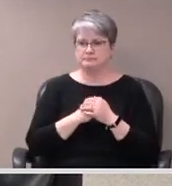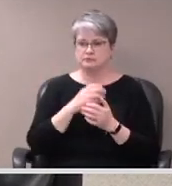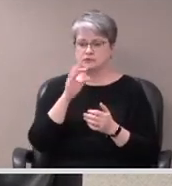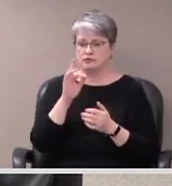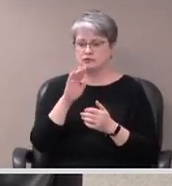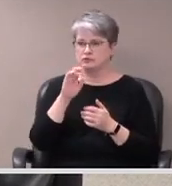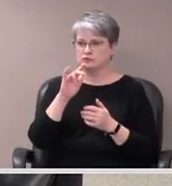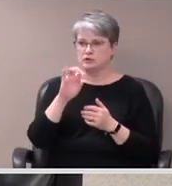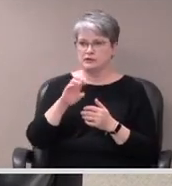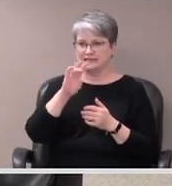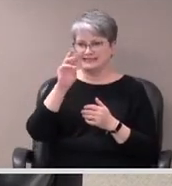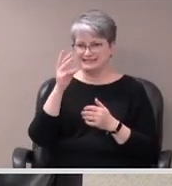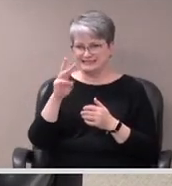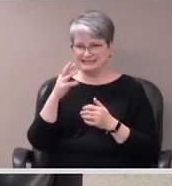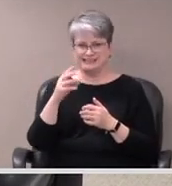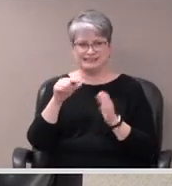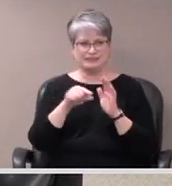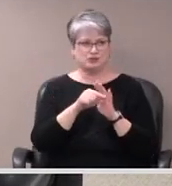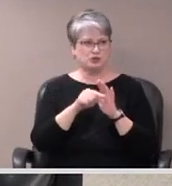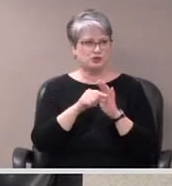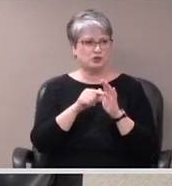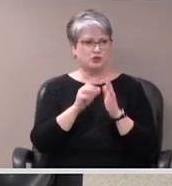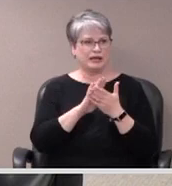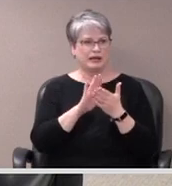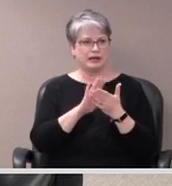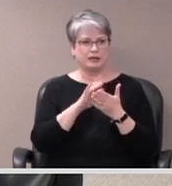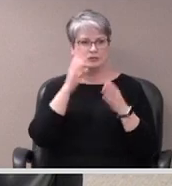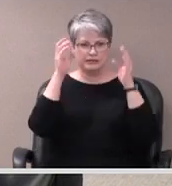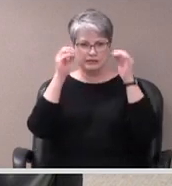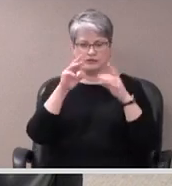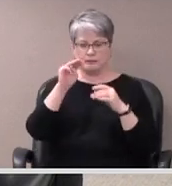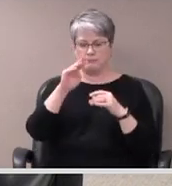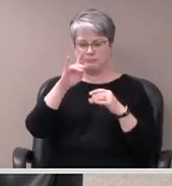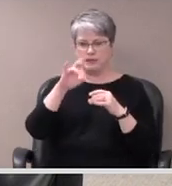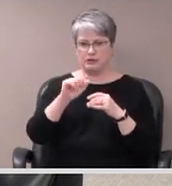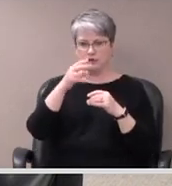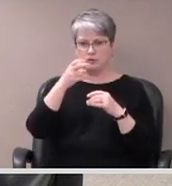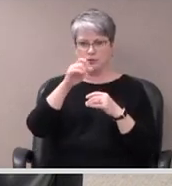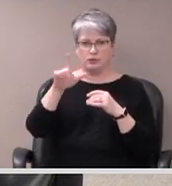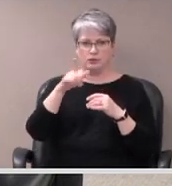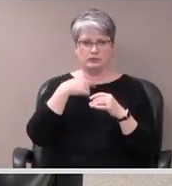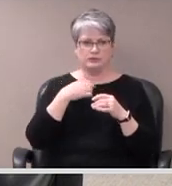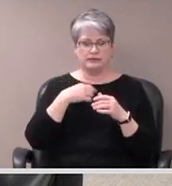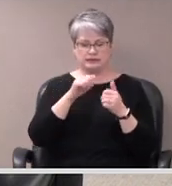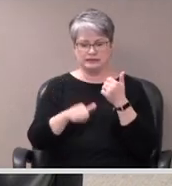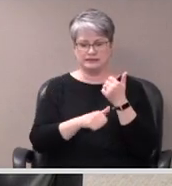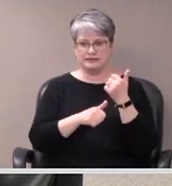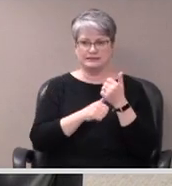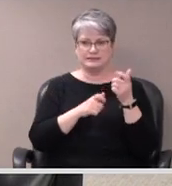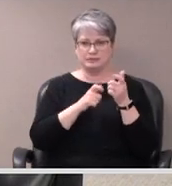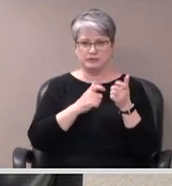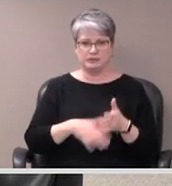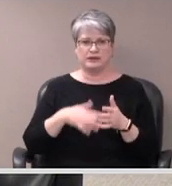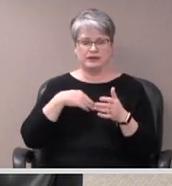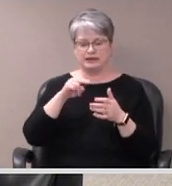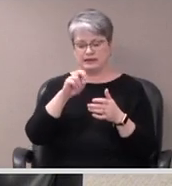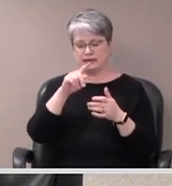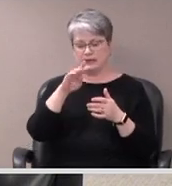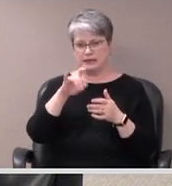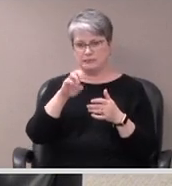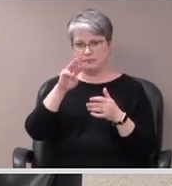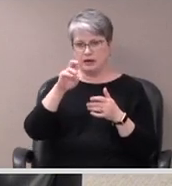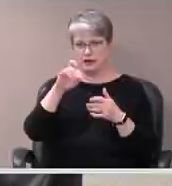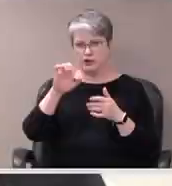Frost Sixth Grade Academy teacher Mary Hull. Joining in her recognition is Assistant Superintendent Nate Meyer and her principal